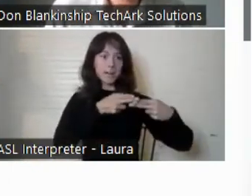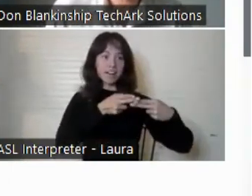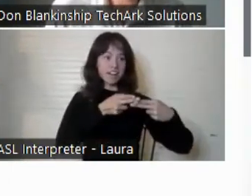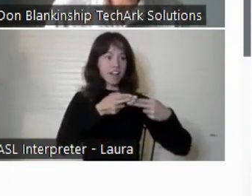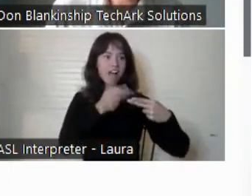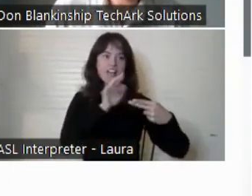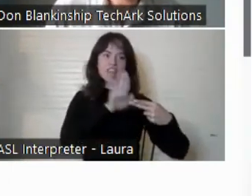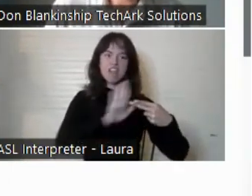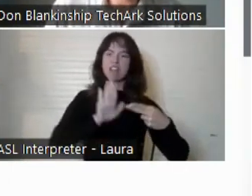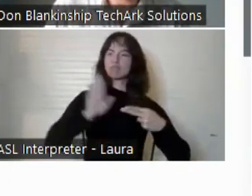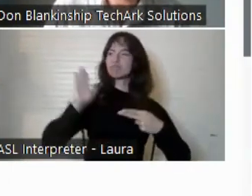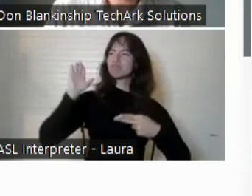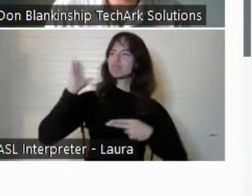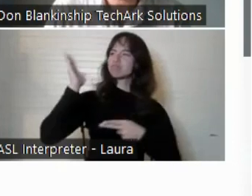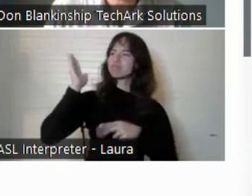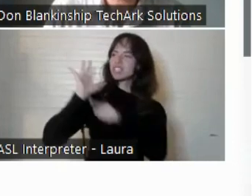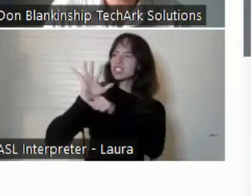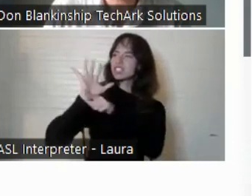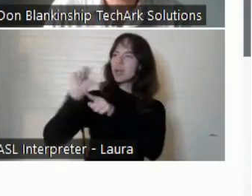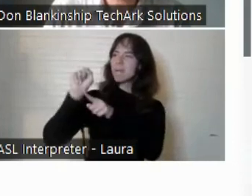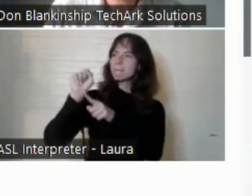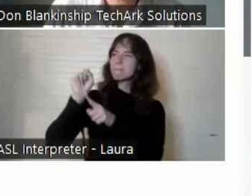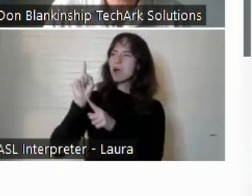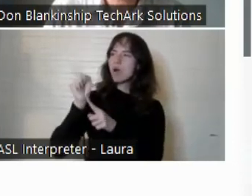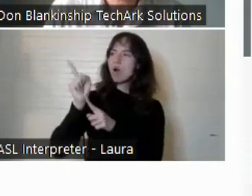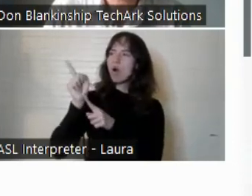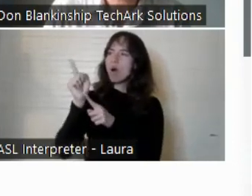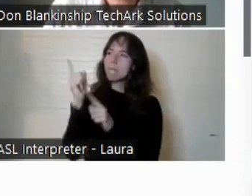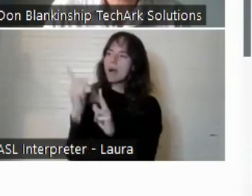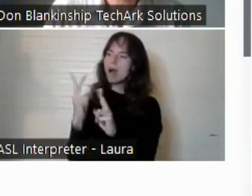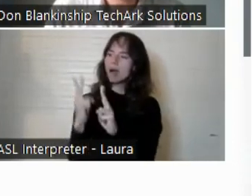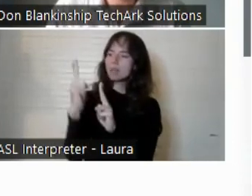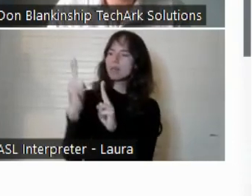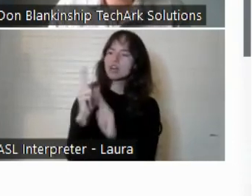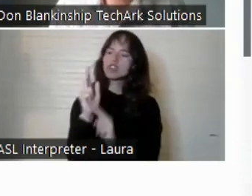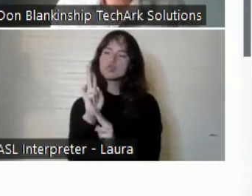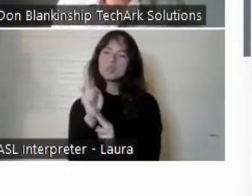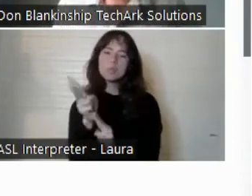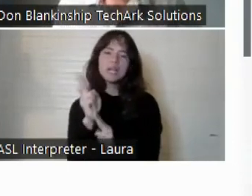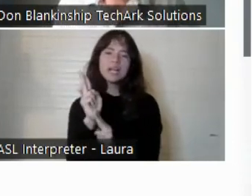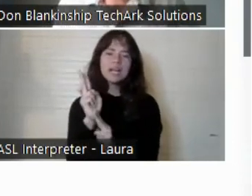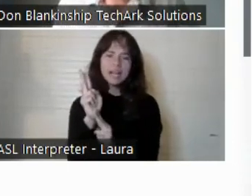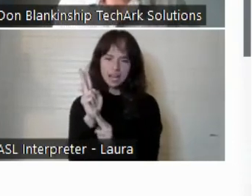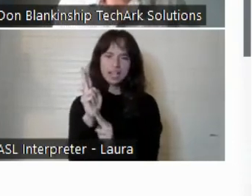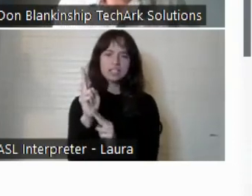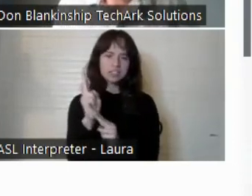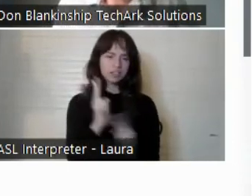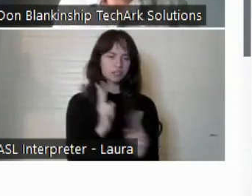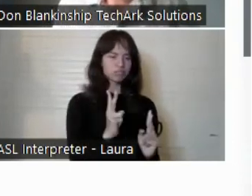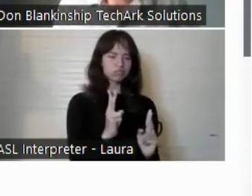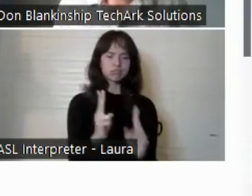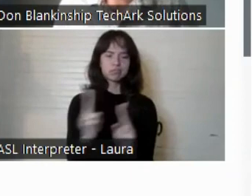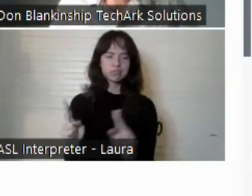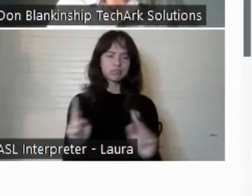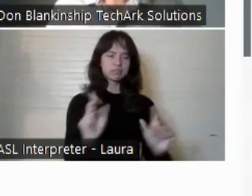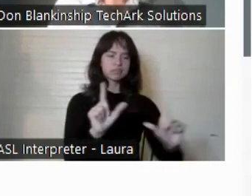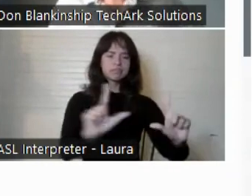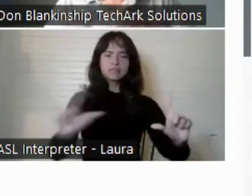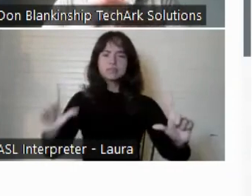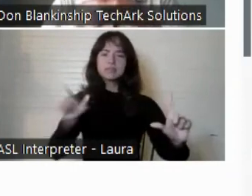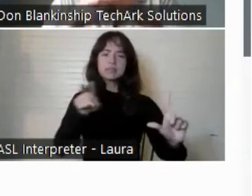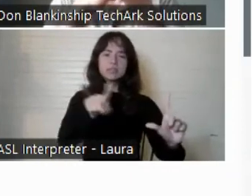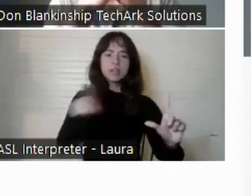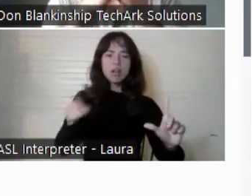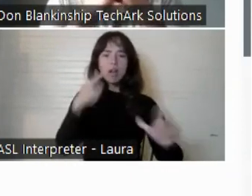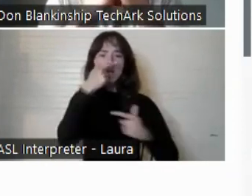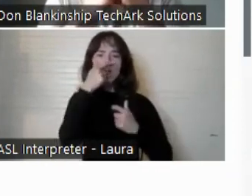very easy to access and watch with discussion questions, with a certificate, everything you need to learn about an occupation in 5 to